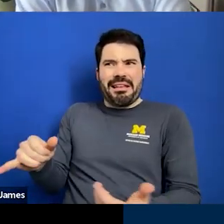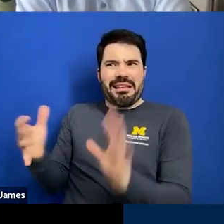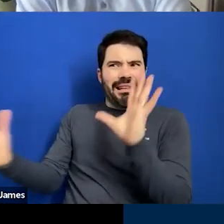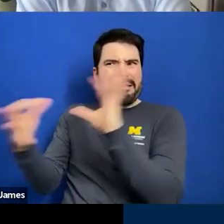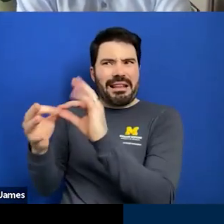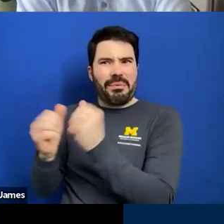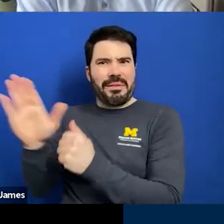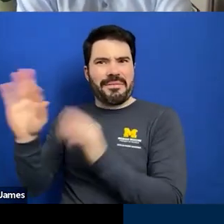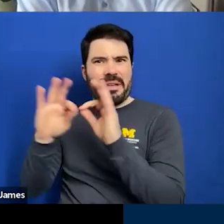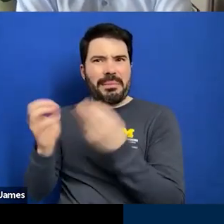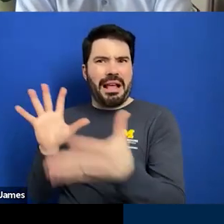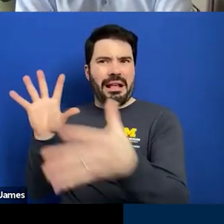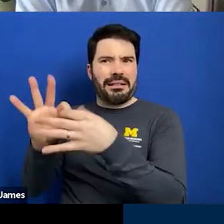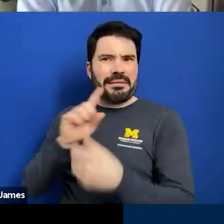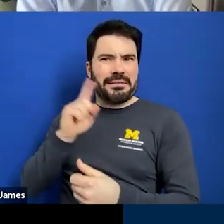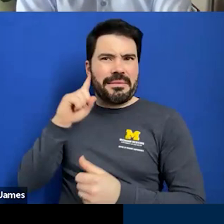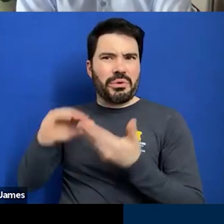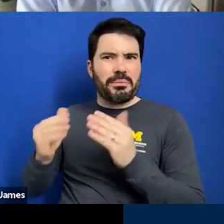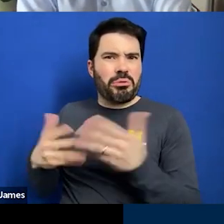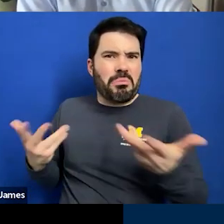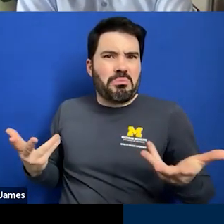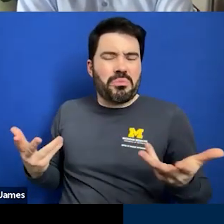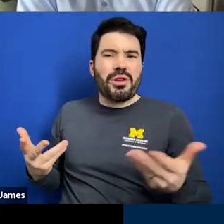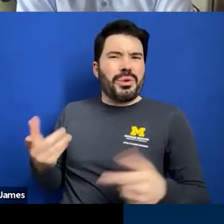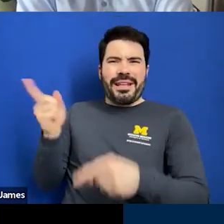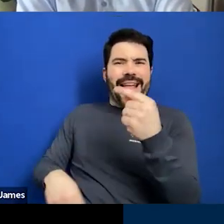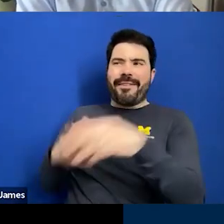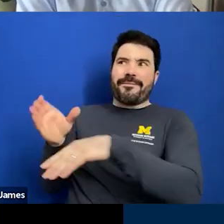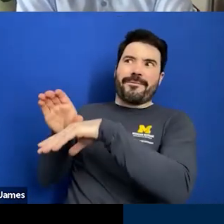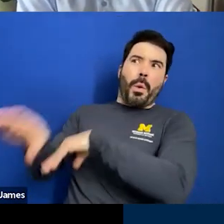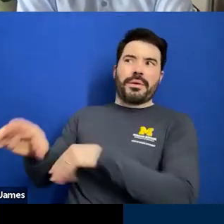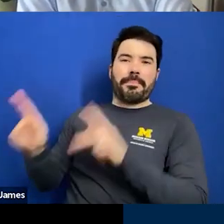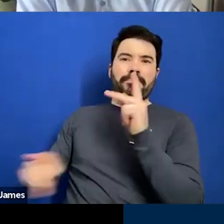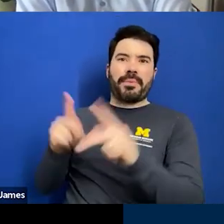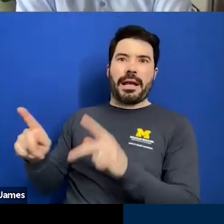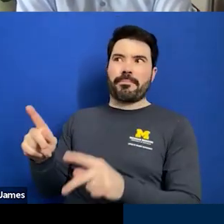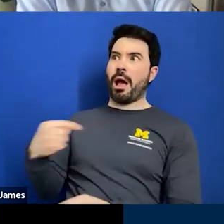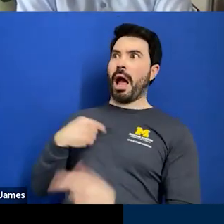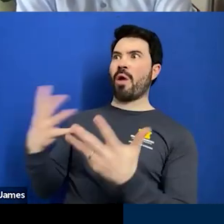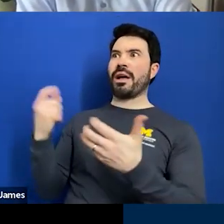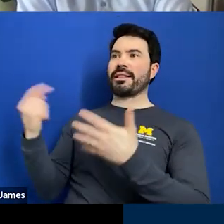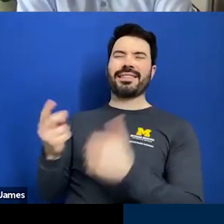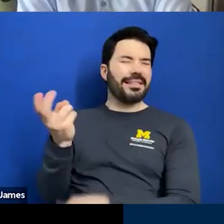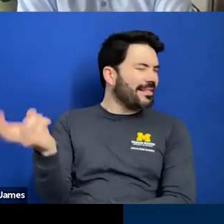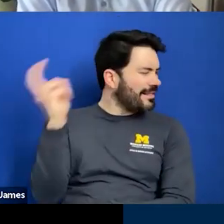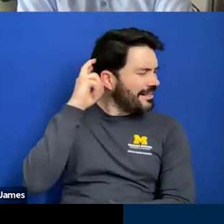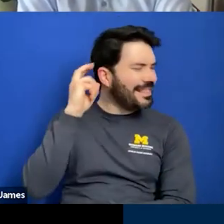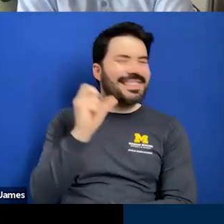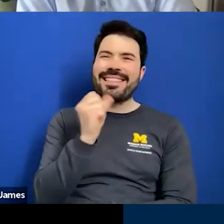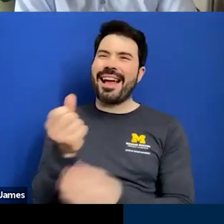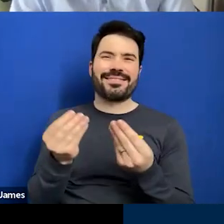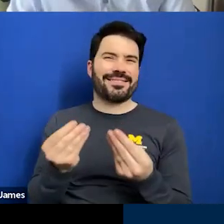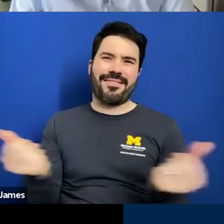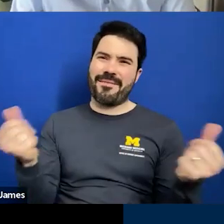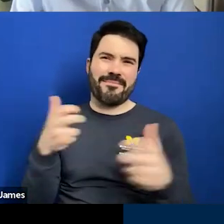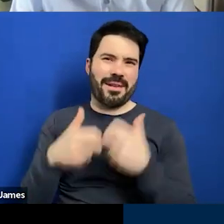people in the deaf community. Like it or not, you can't force people to do what you want. And cochlear implants don't solve things. They make it better,